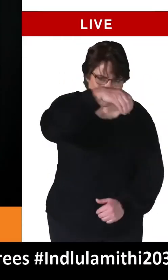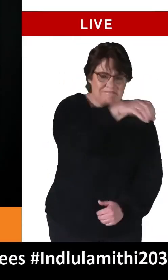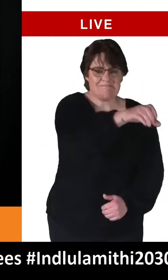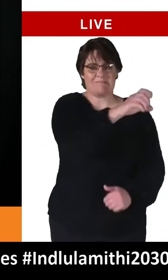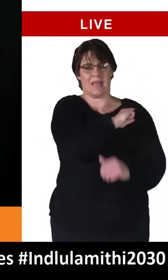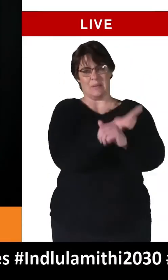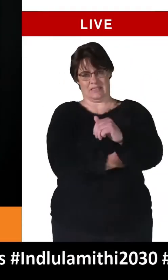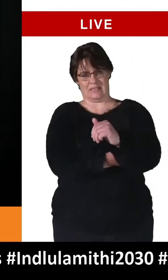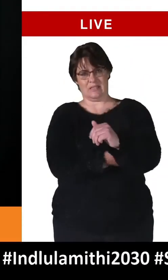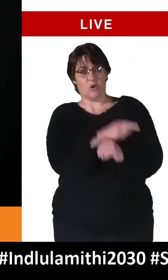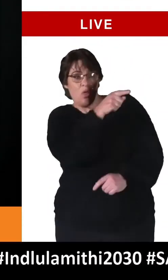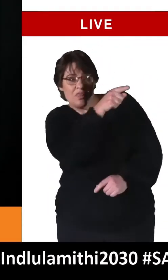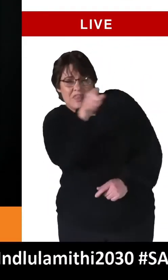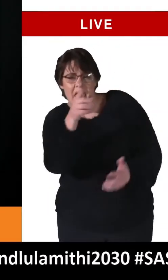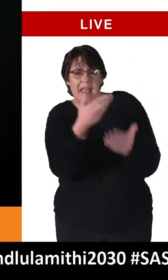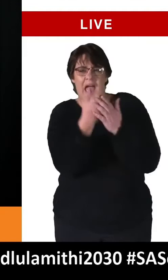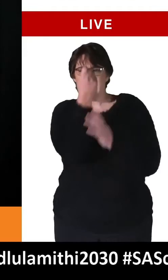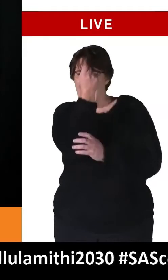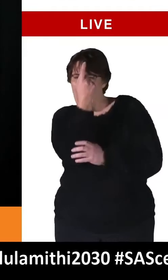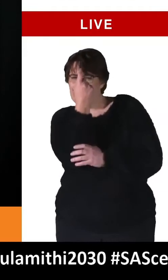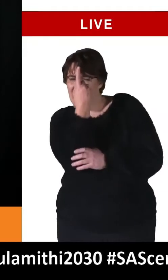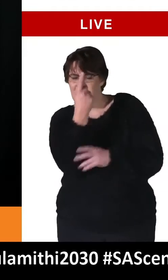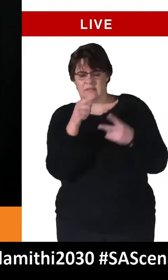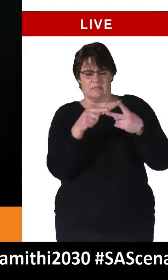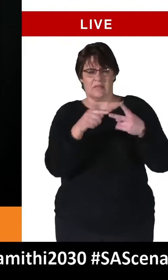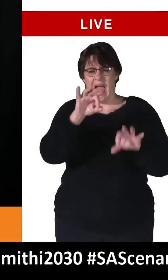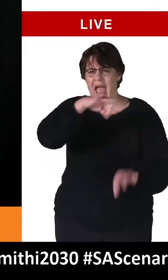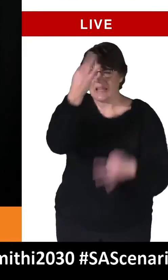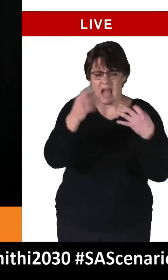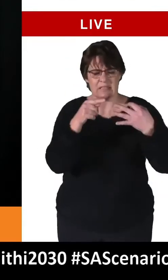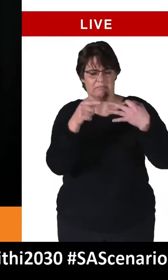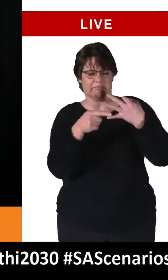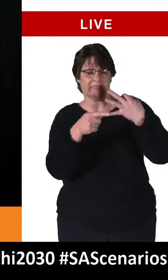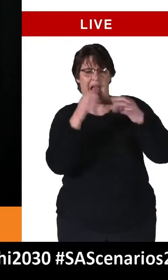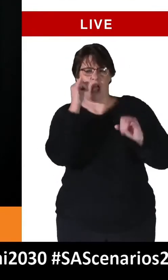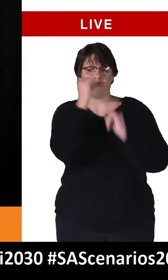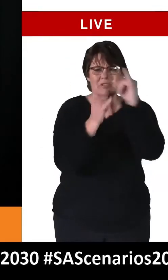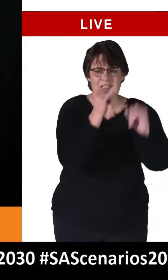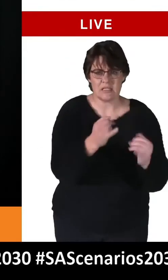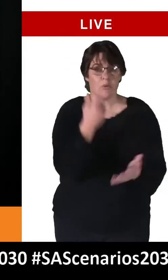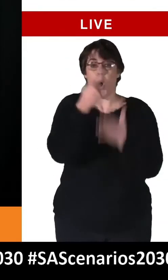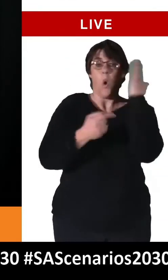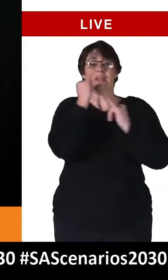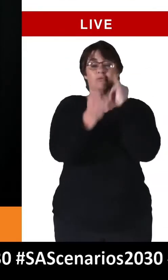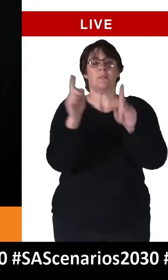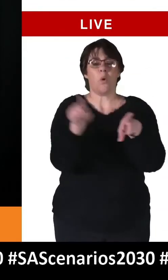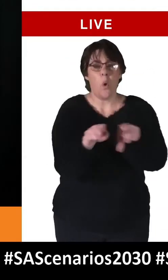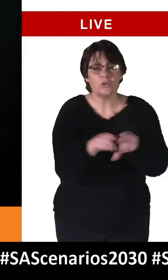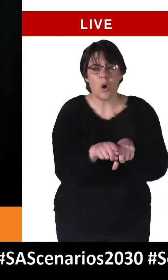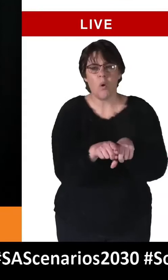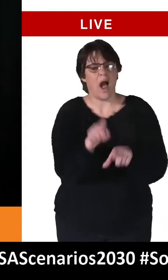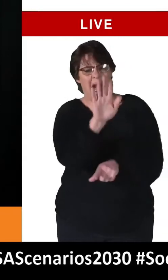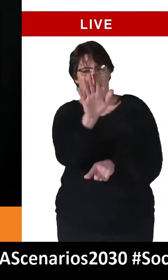be able to understand, to analyze, to criticize, not only to criticize, but also to